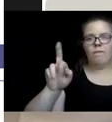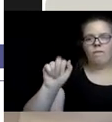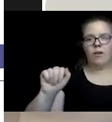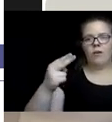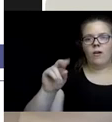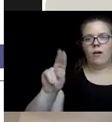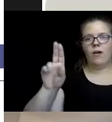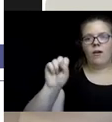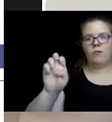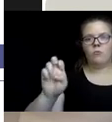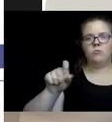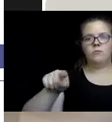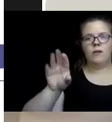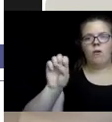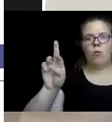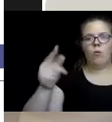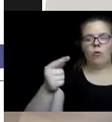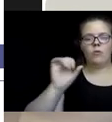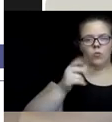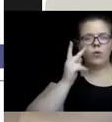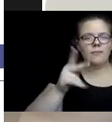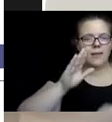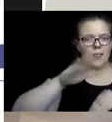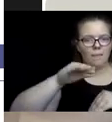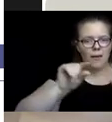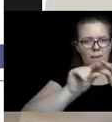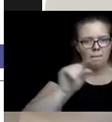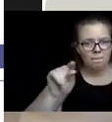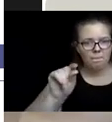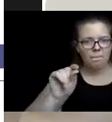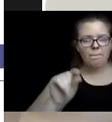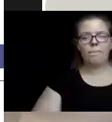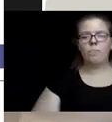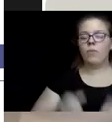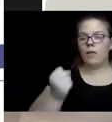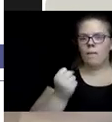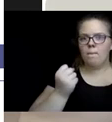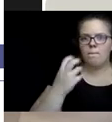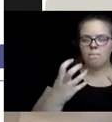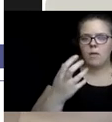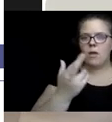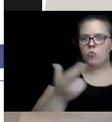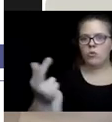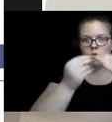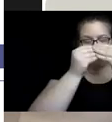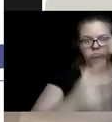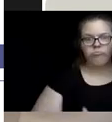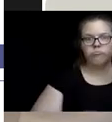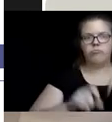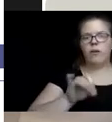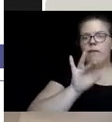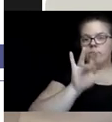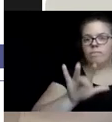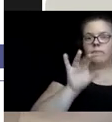www.verahouse.org, you can see the website at the bottom of this slide. There are many, many resources. And if you click on the Elder